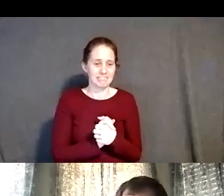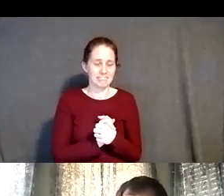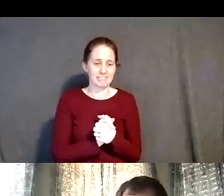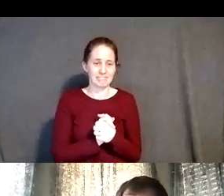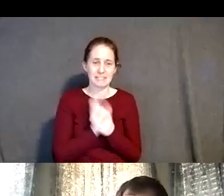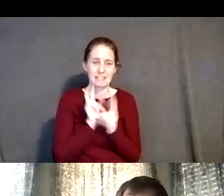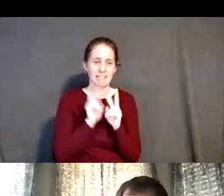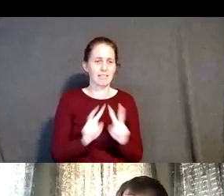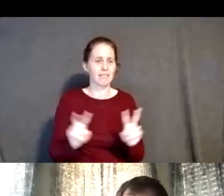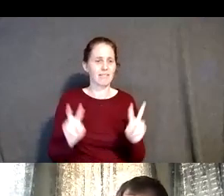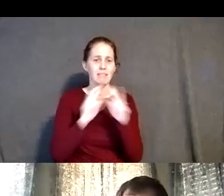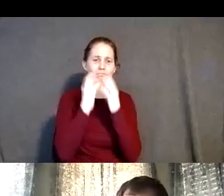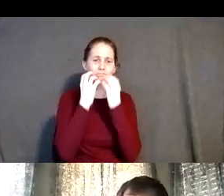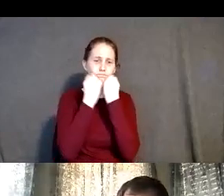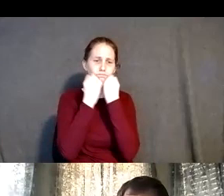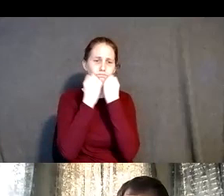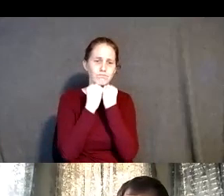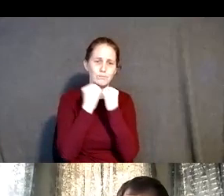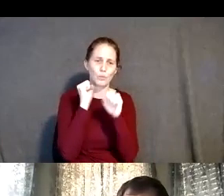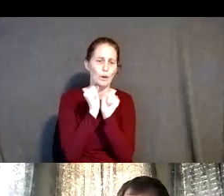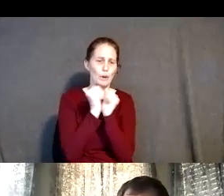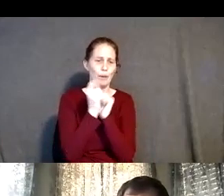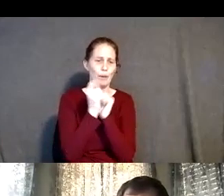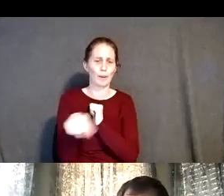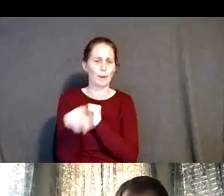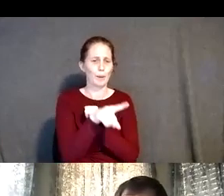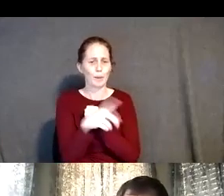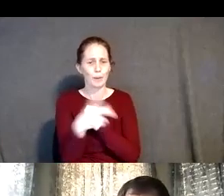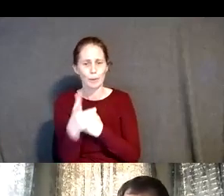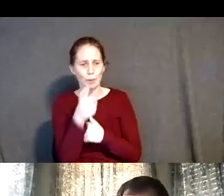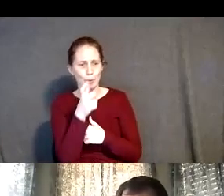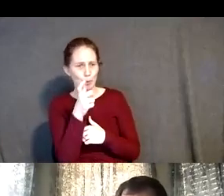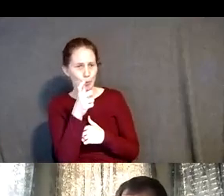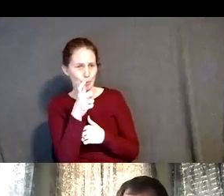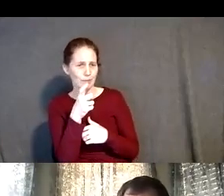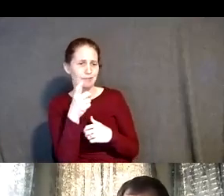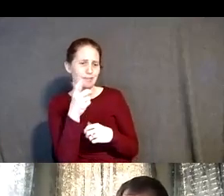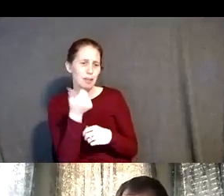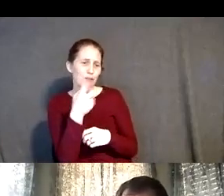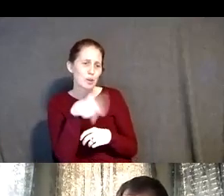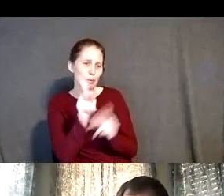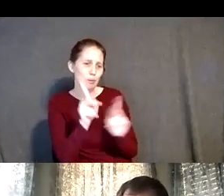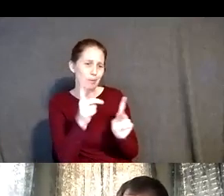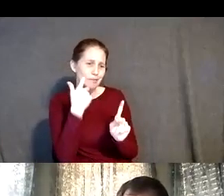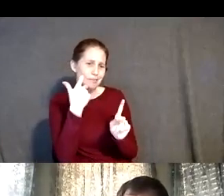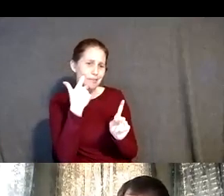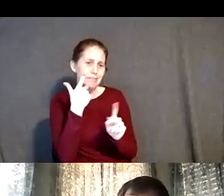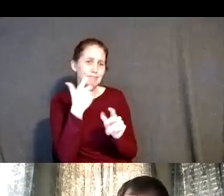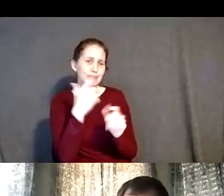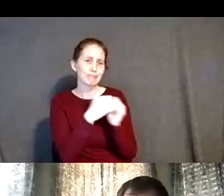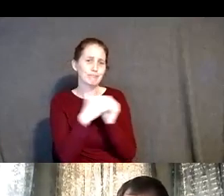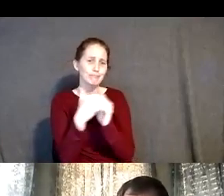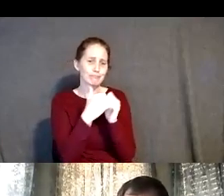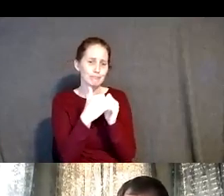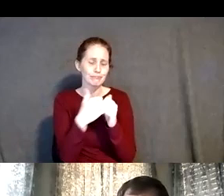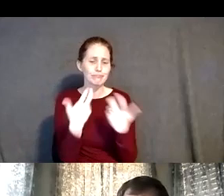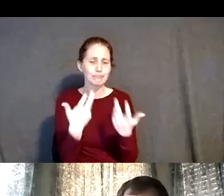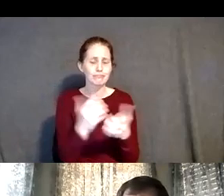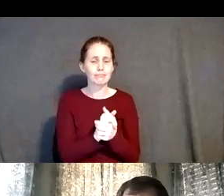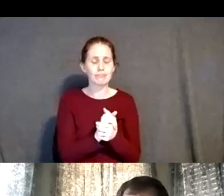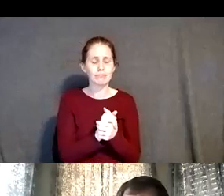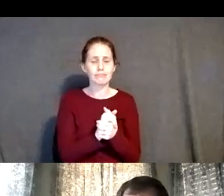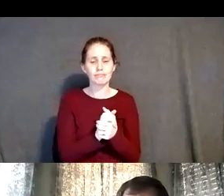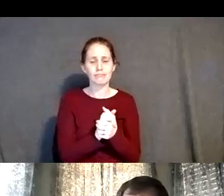valued working with all of you, that, you know, with whom I got to work at least over the last 10 years. And I